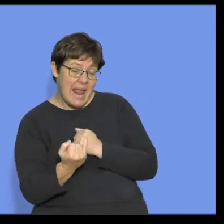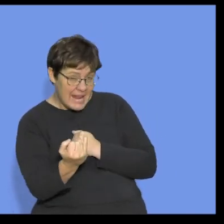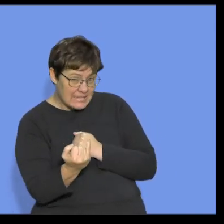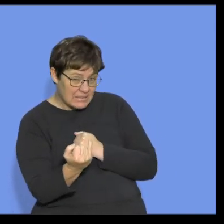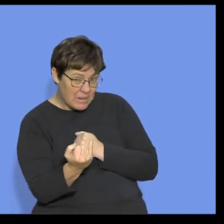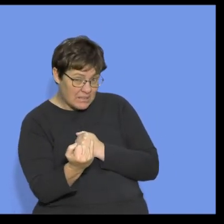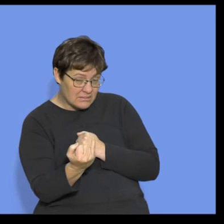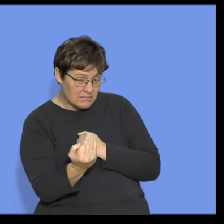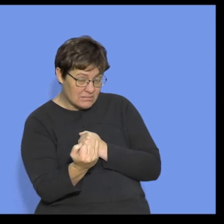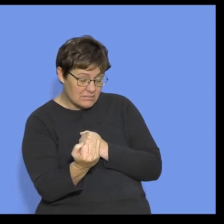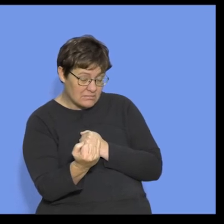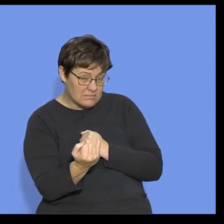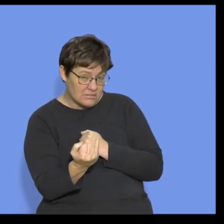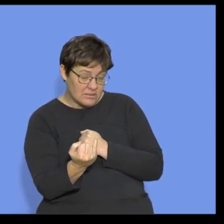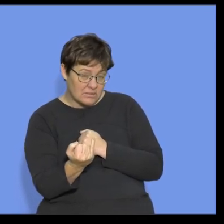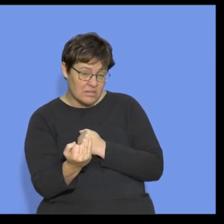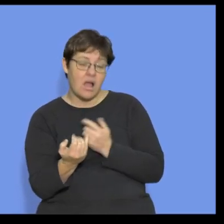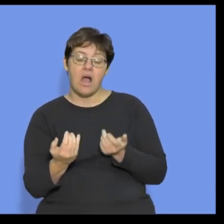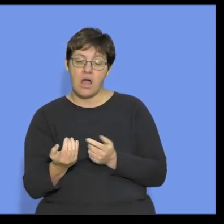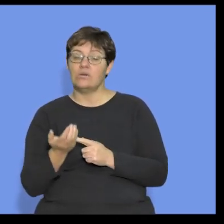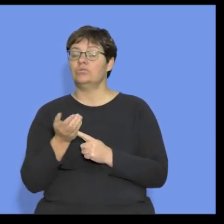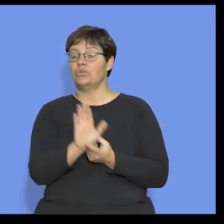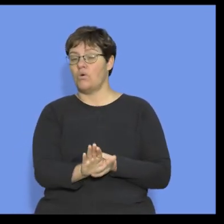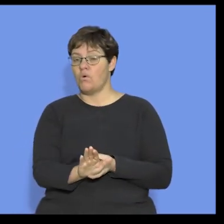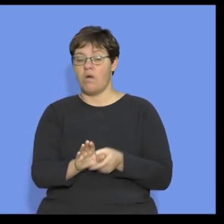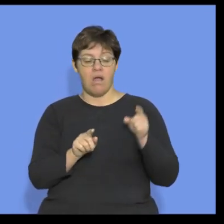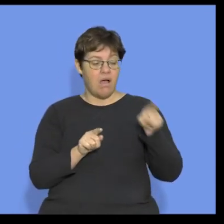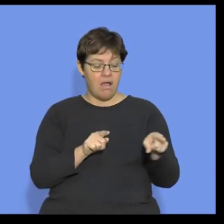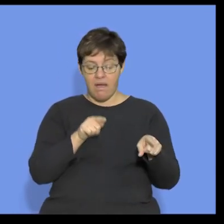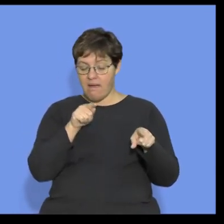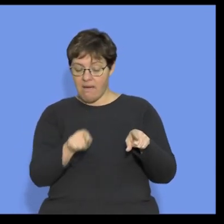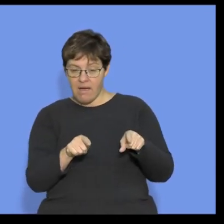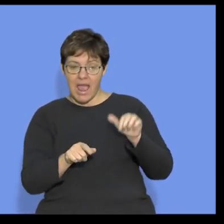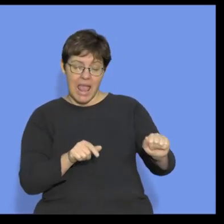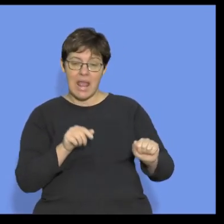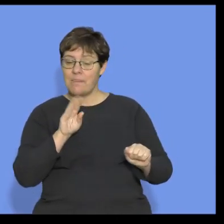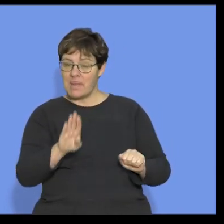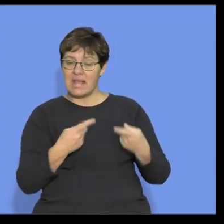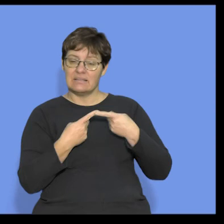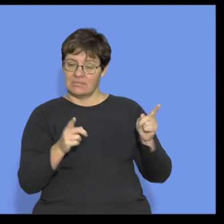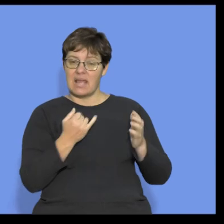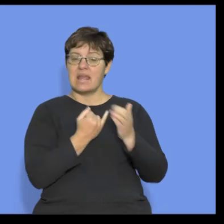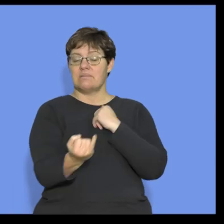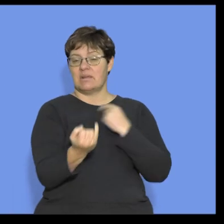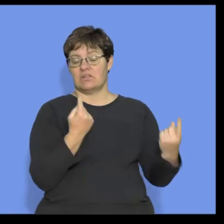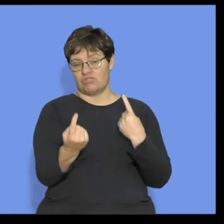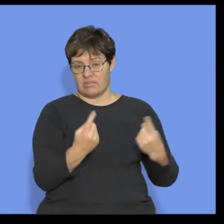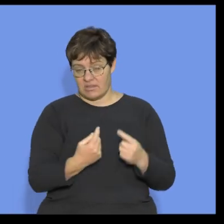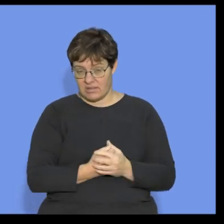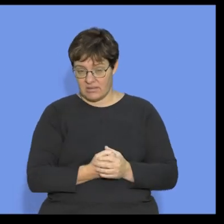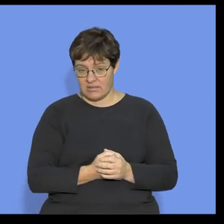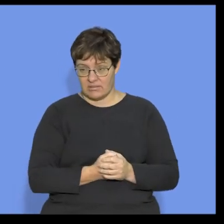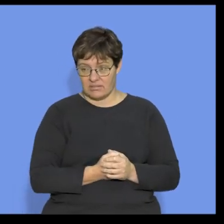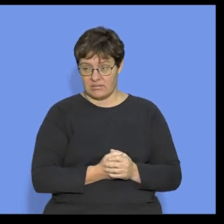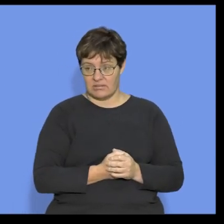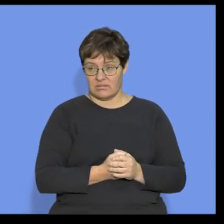independent event? Justify your answer. To show that two events are independent, you have to show that the probability of